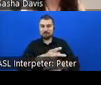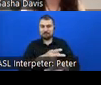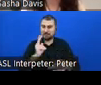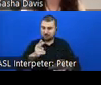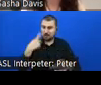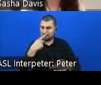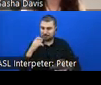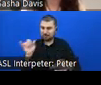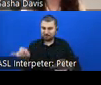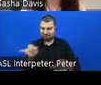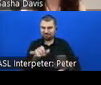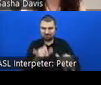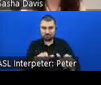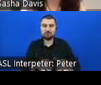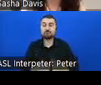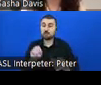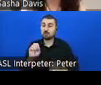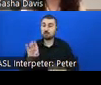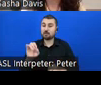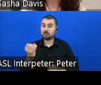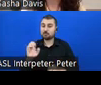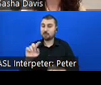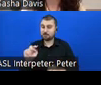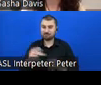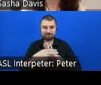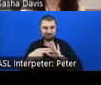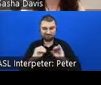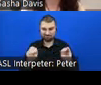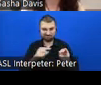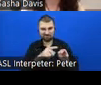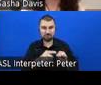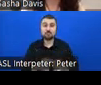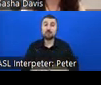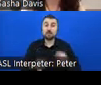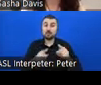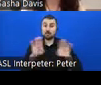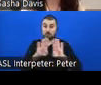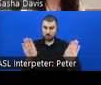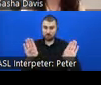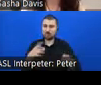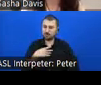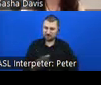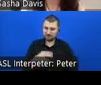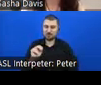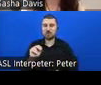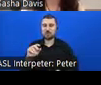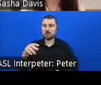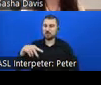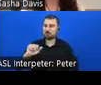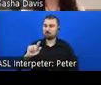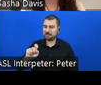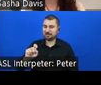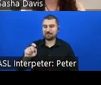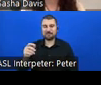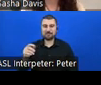on any objects, and the walls are not white, they are a pale textured gray. And this was Gross's choice. He